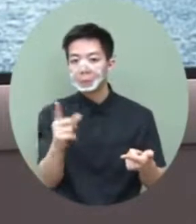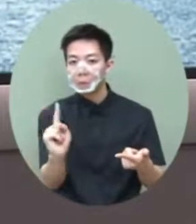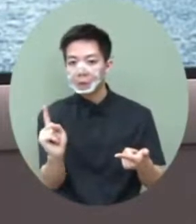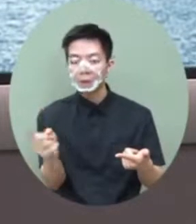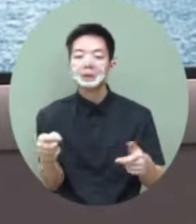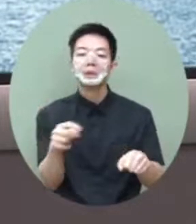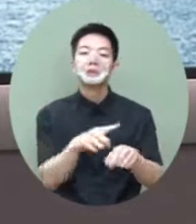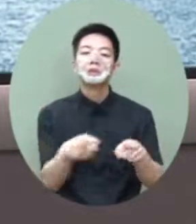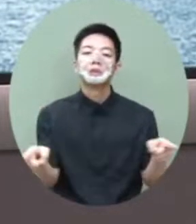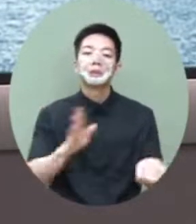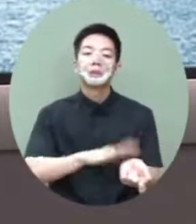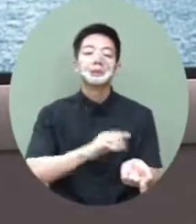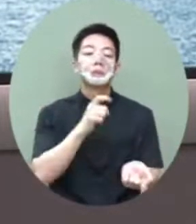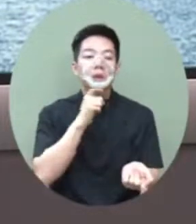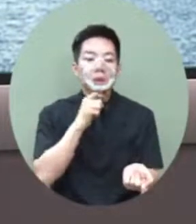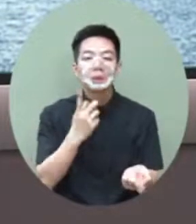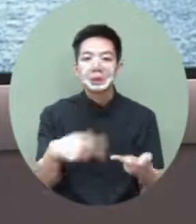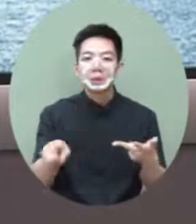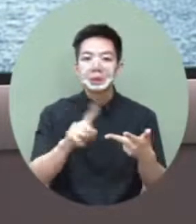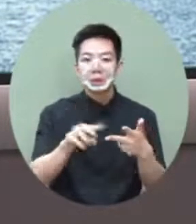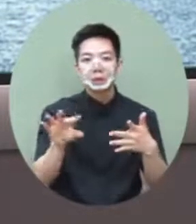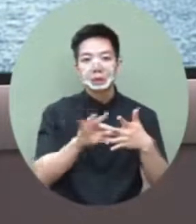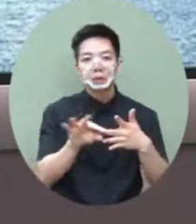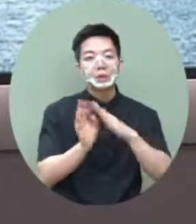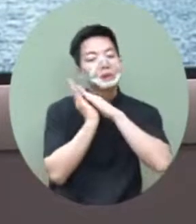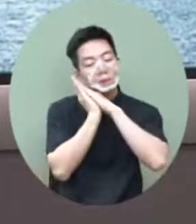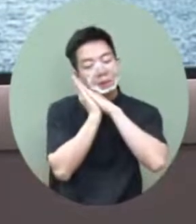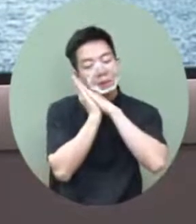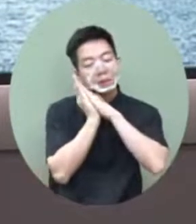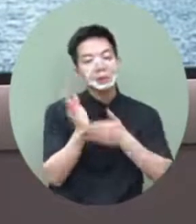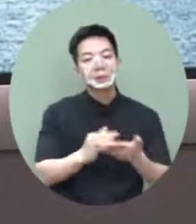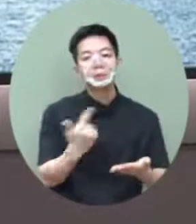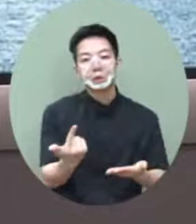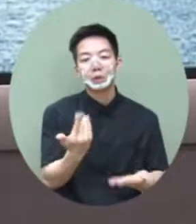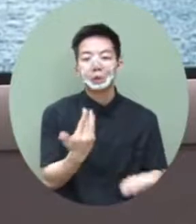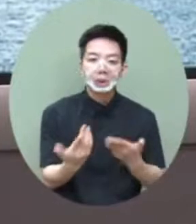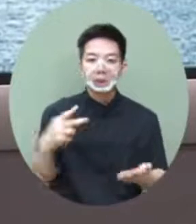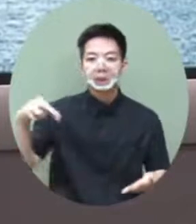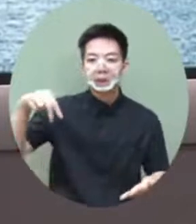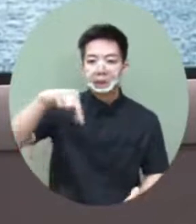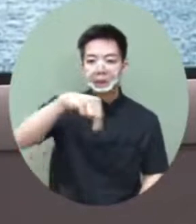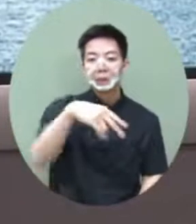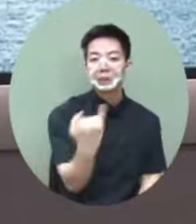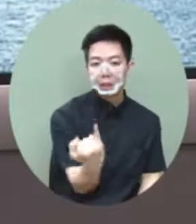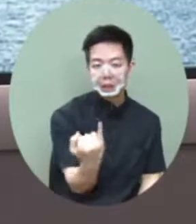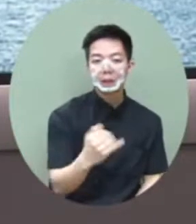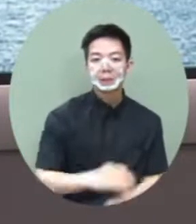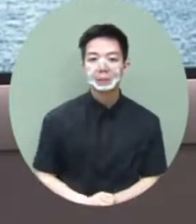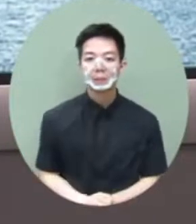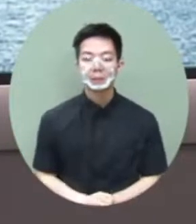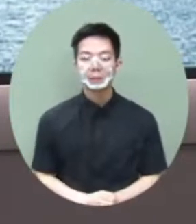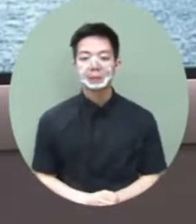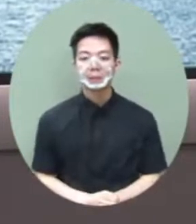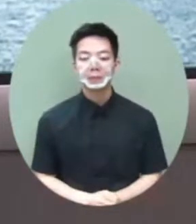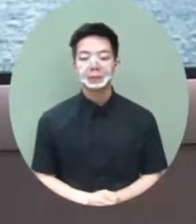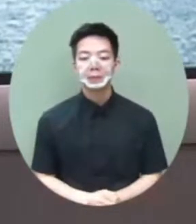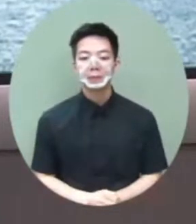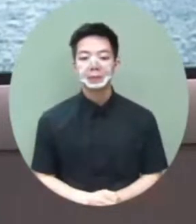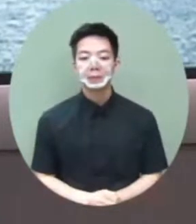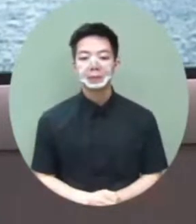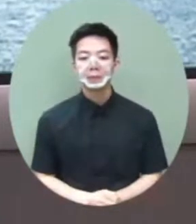there is another common feature. These patients are chronically ill. These patients reside in homes,